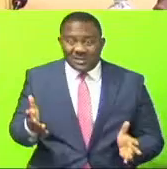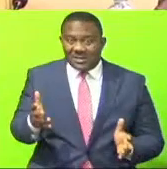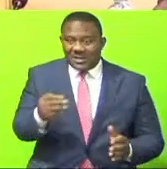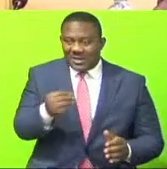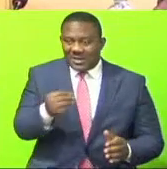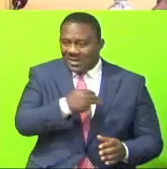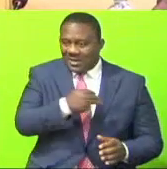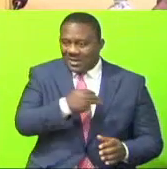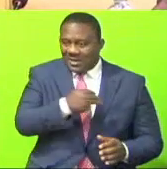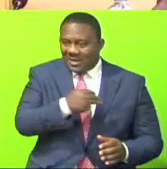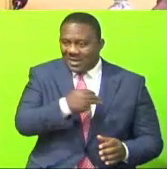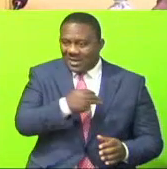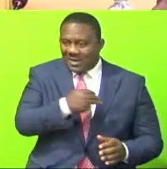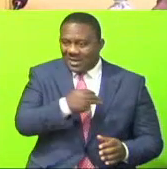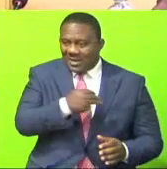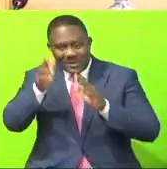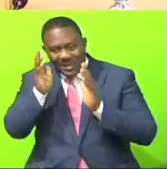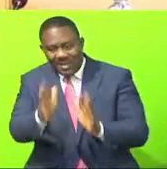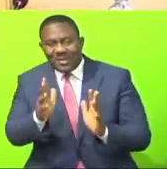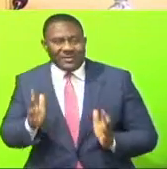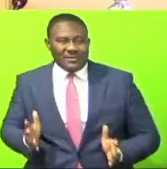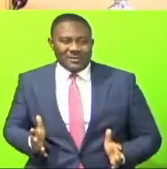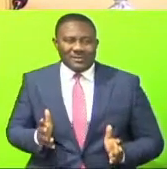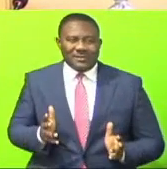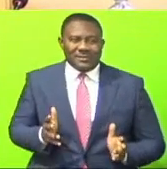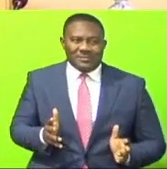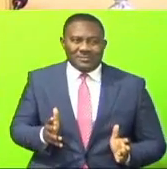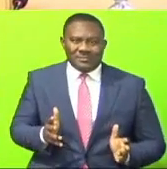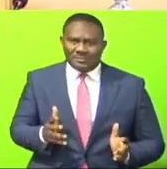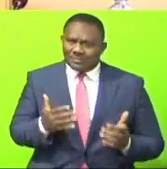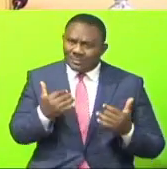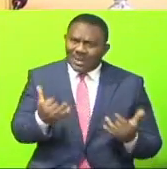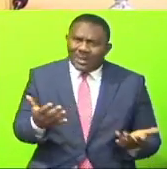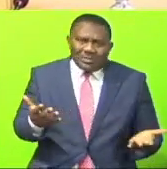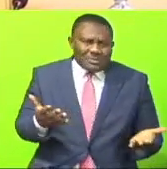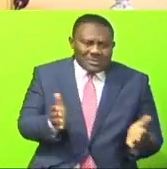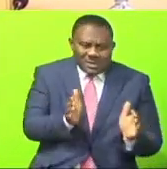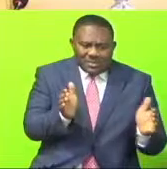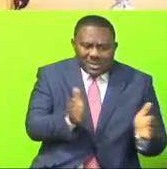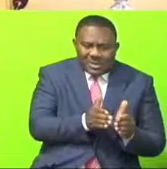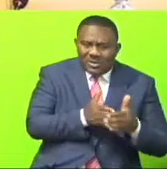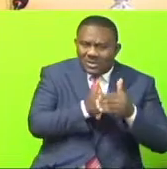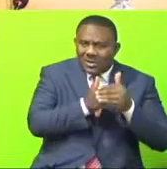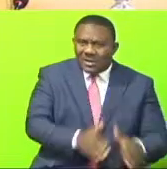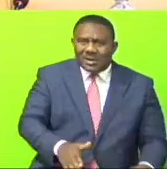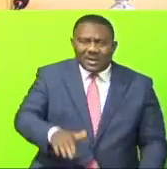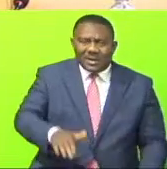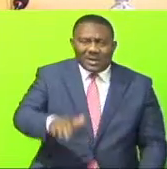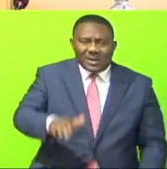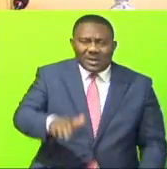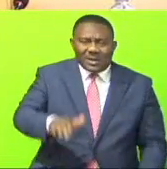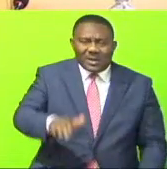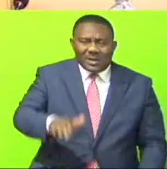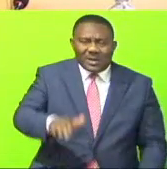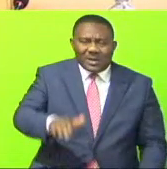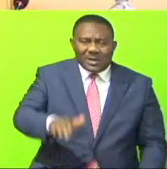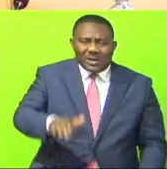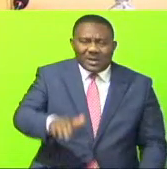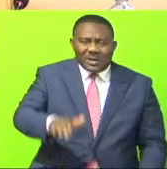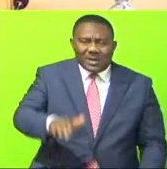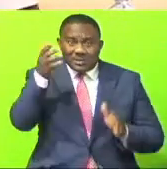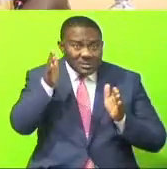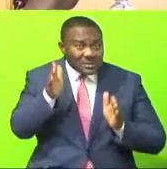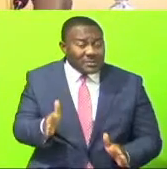his seat. And there is nothing wrong if the minority leader in his statement is drawing the attention of the Speaker to that particular